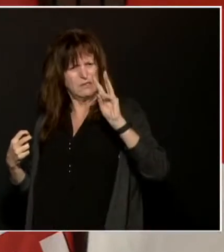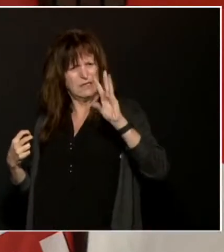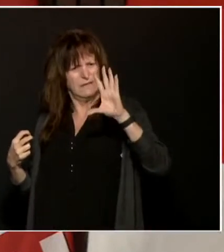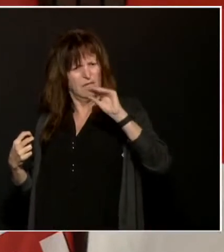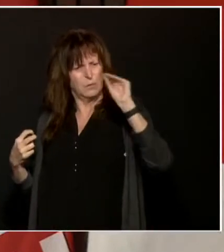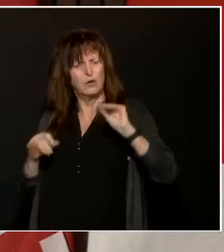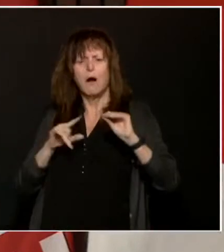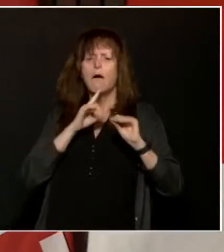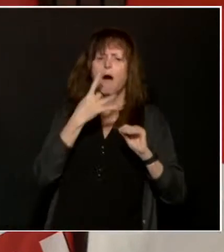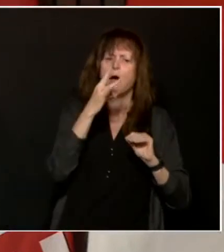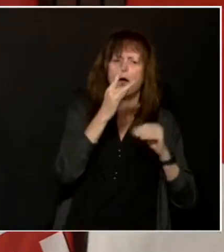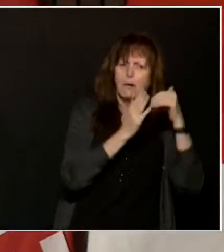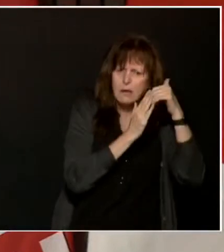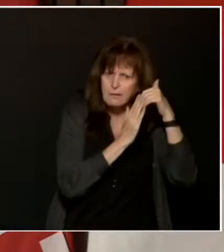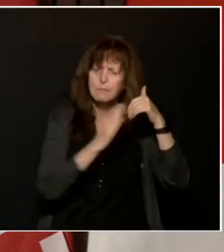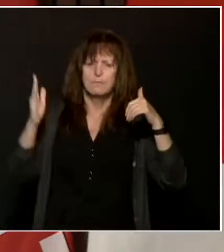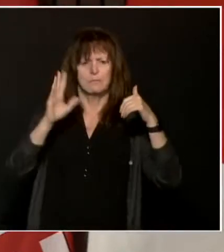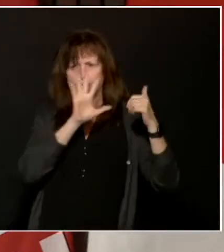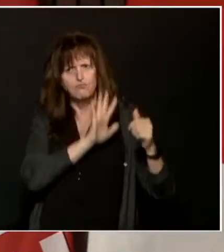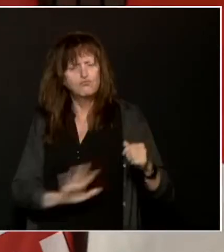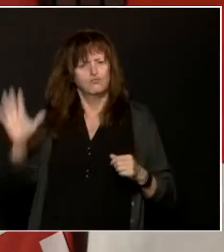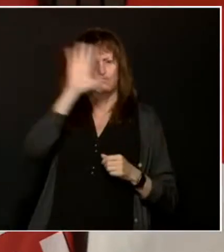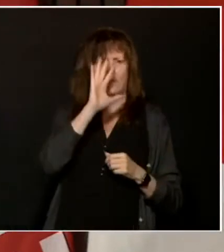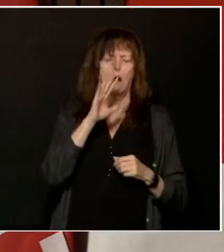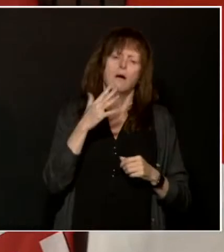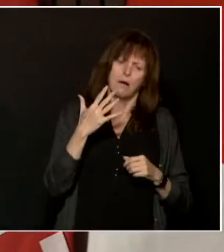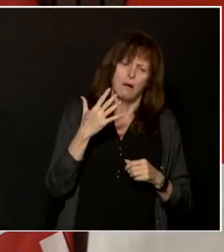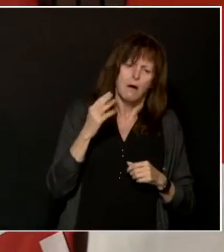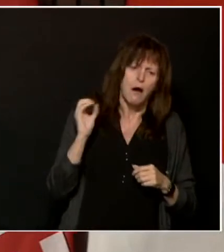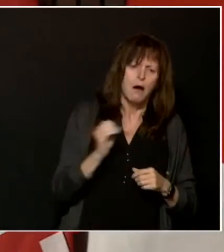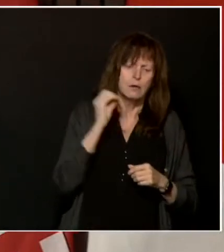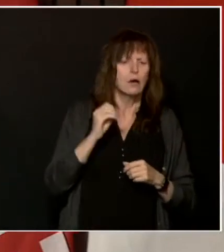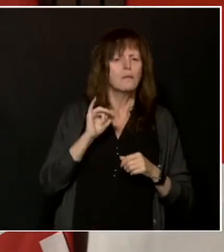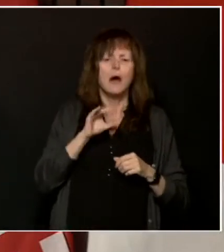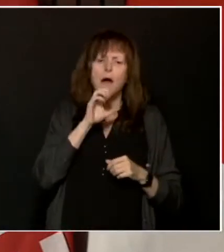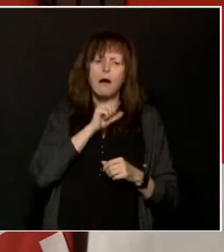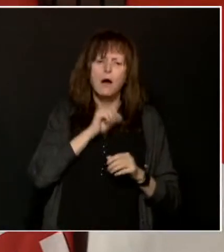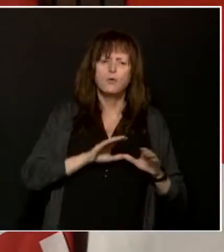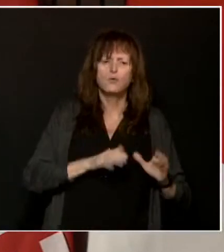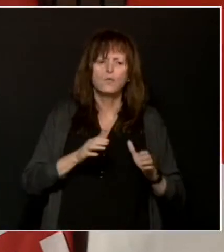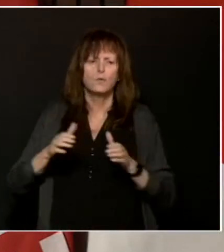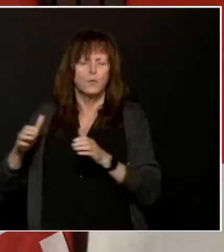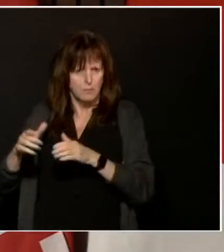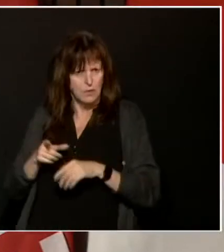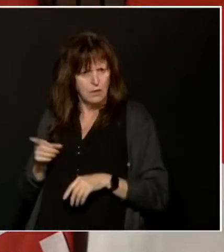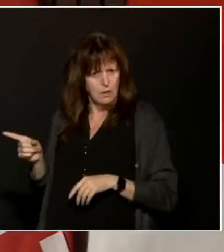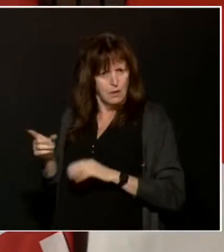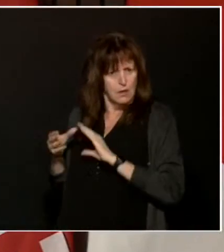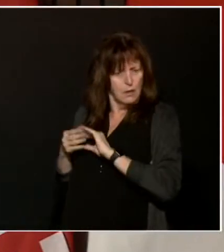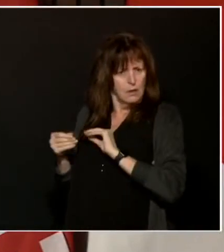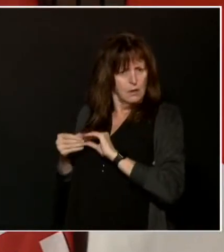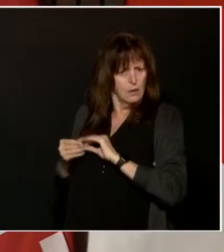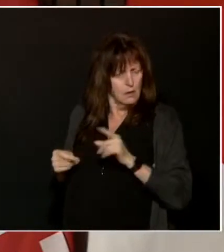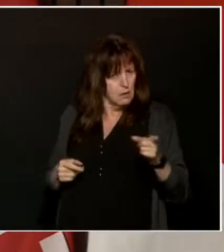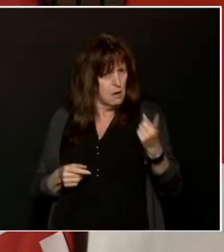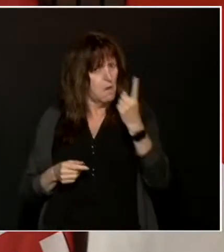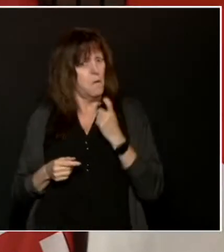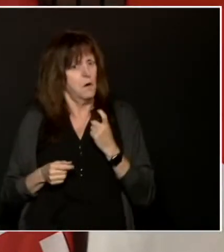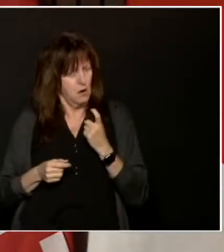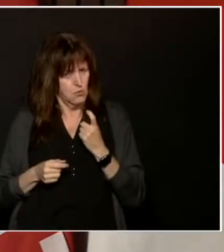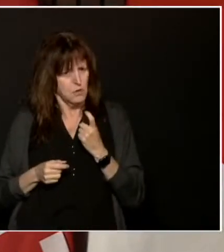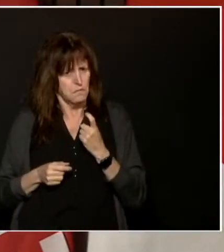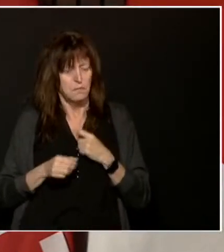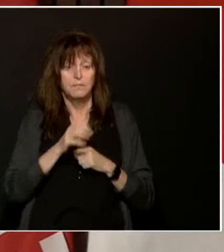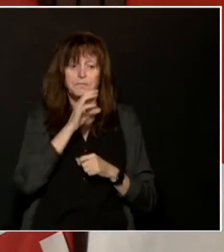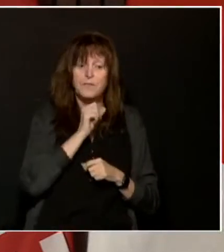across Ontario in various different age groups. And as you pointed out this in the question, that was the over 12 group, and